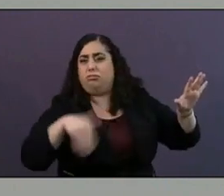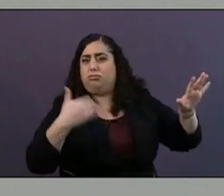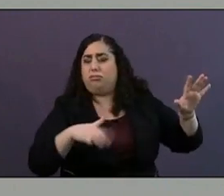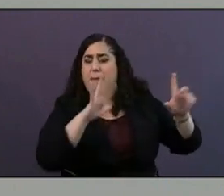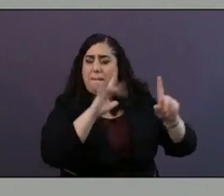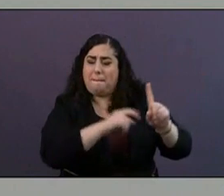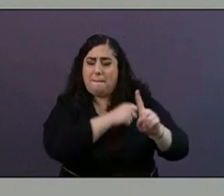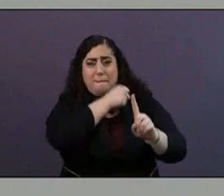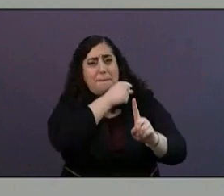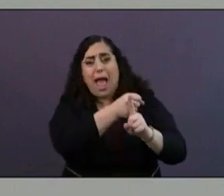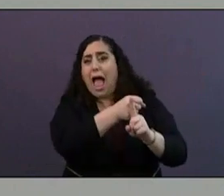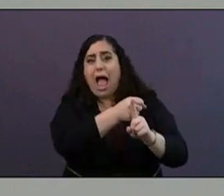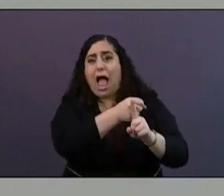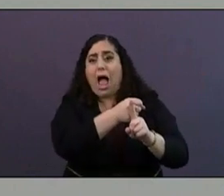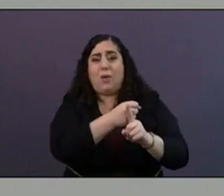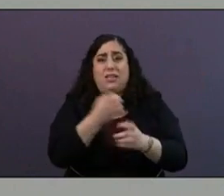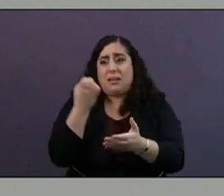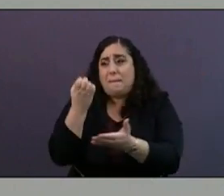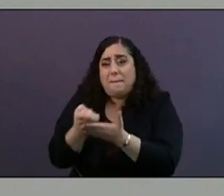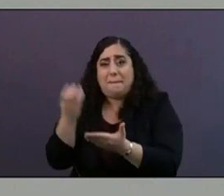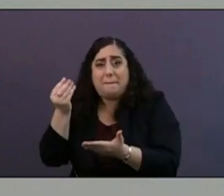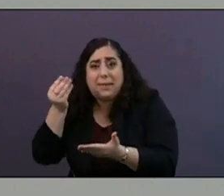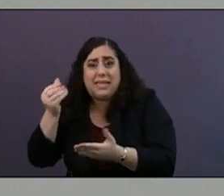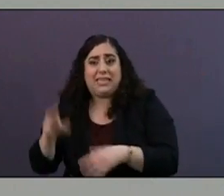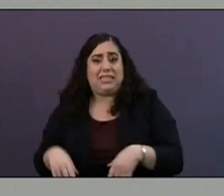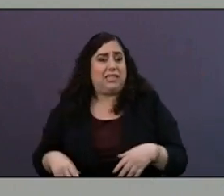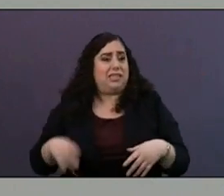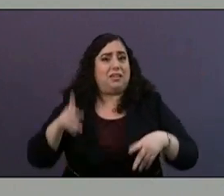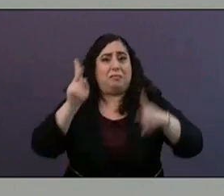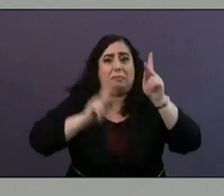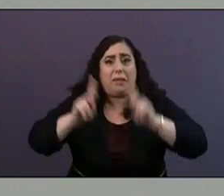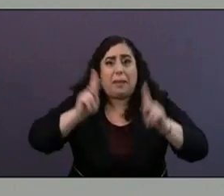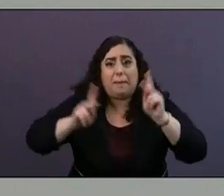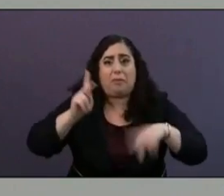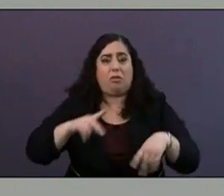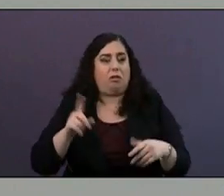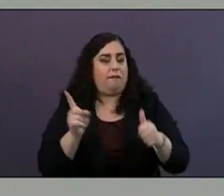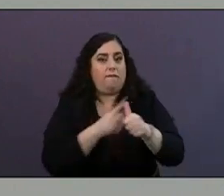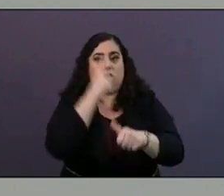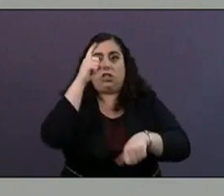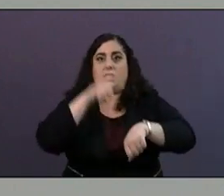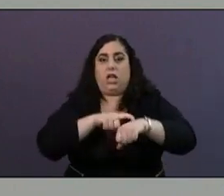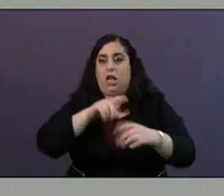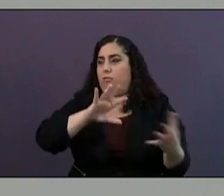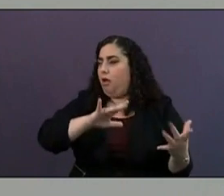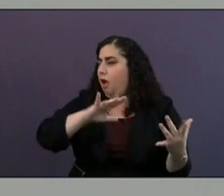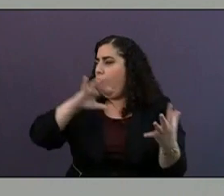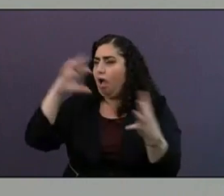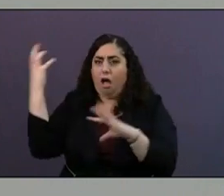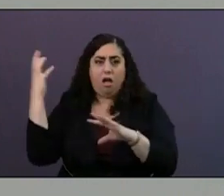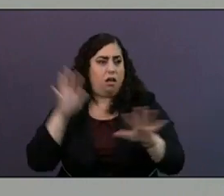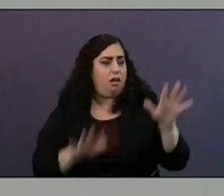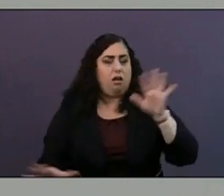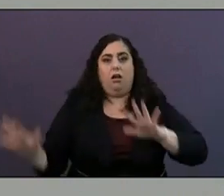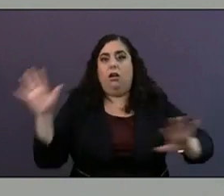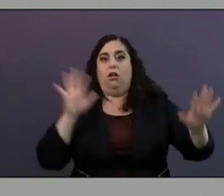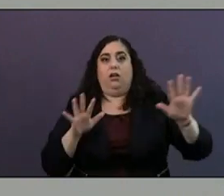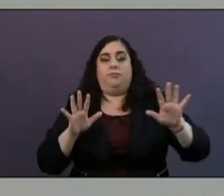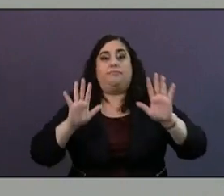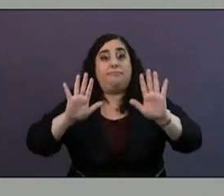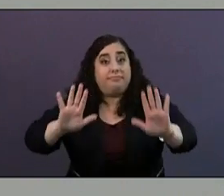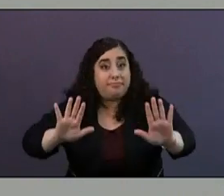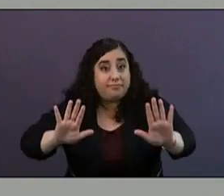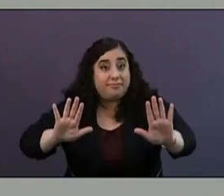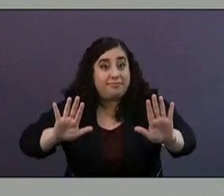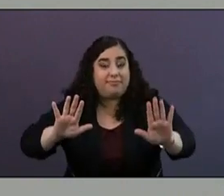our economy. It's like nothing any of us have ever seen or lived through before. But I have great hope for